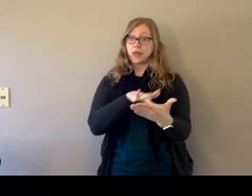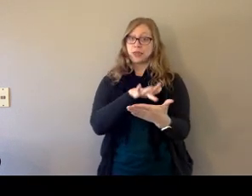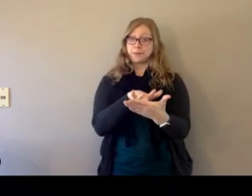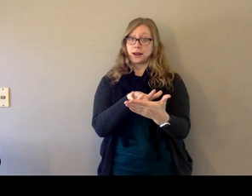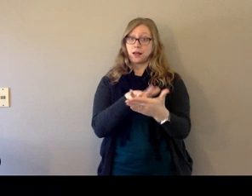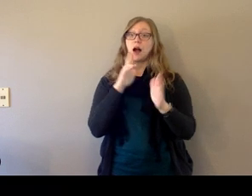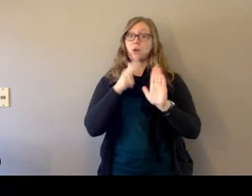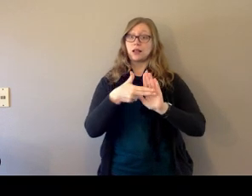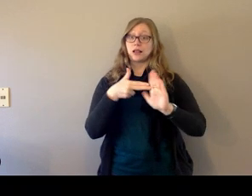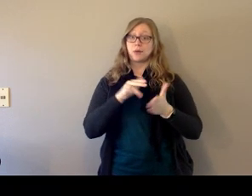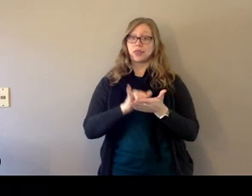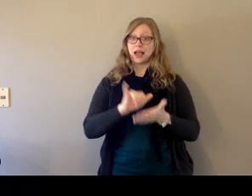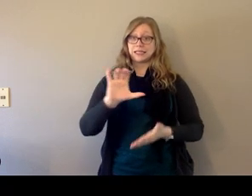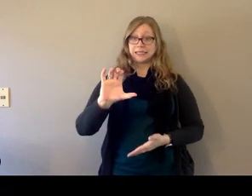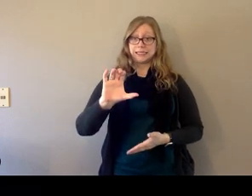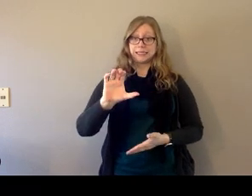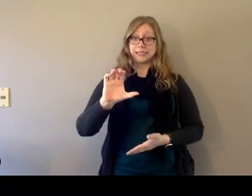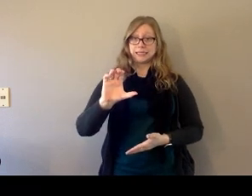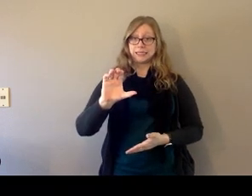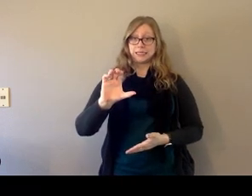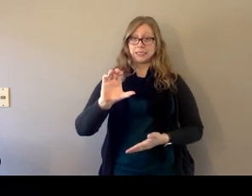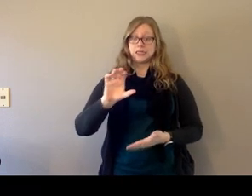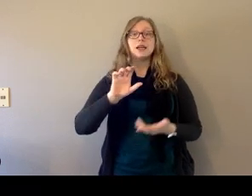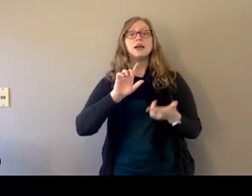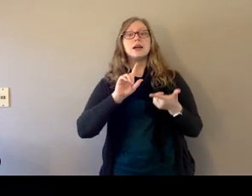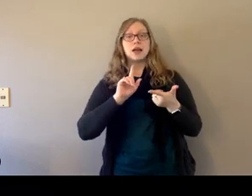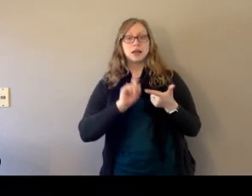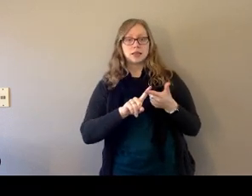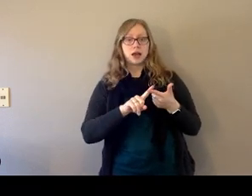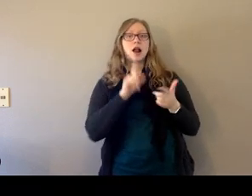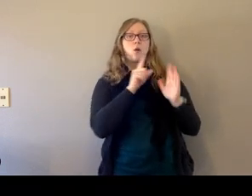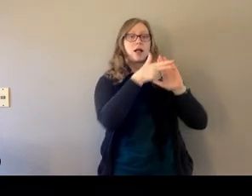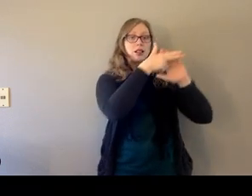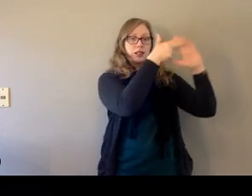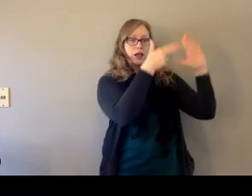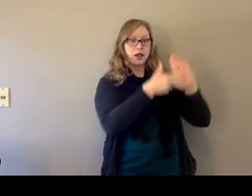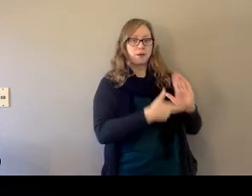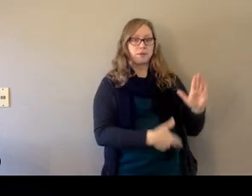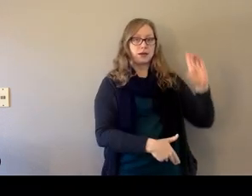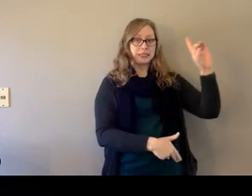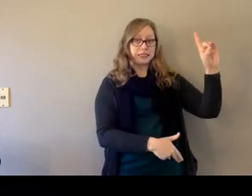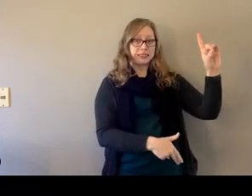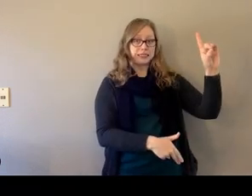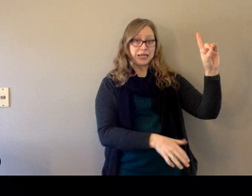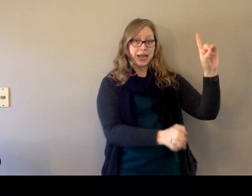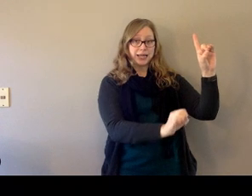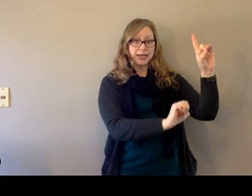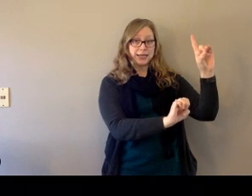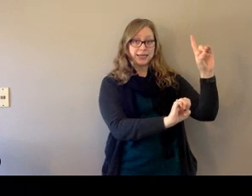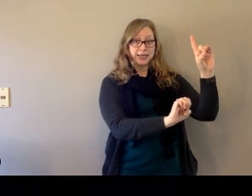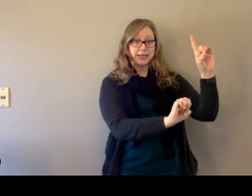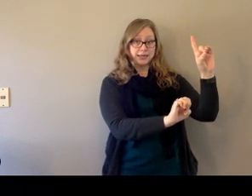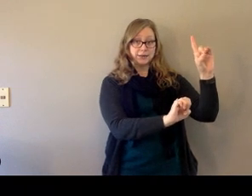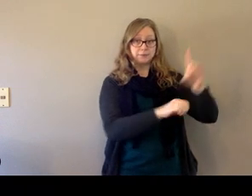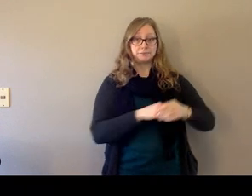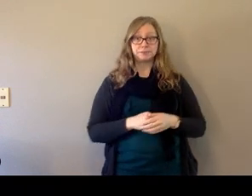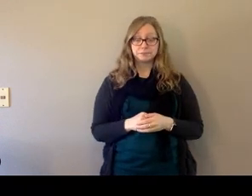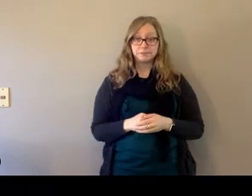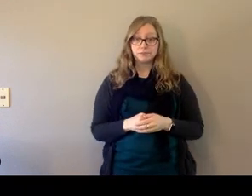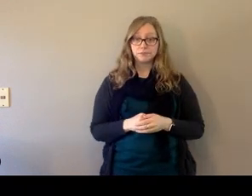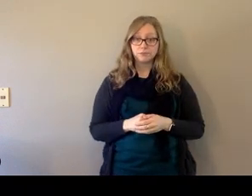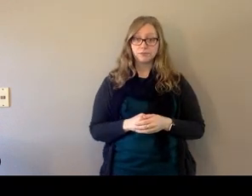label it C, and then I'm gonna put D and E on this picture. And so you can see